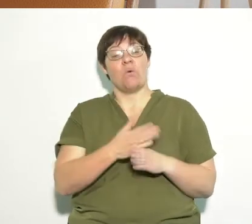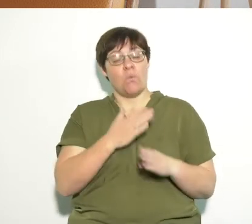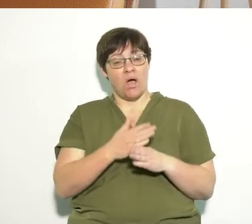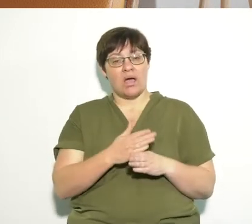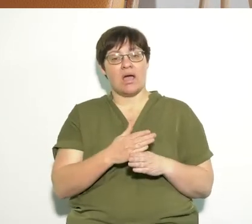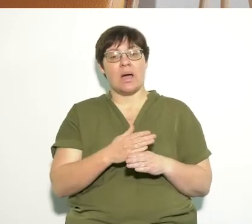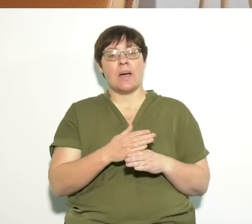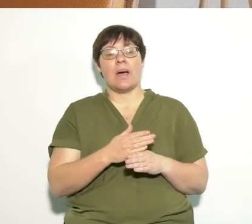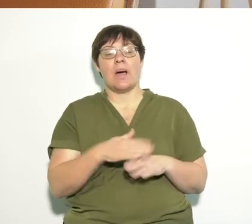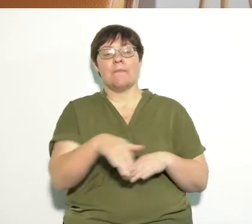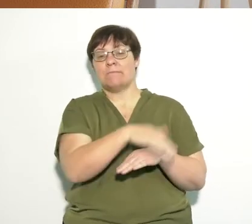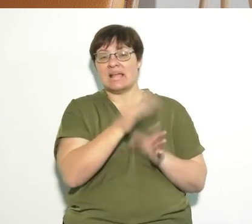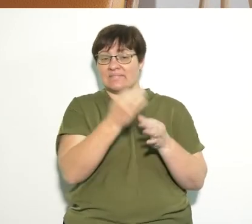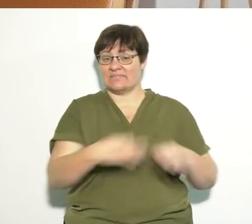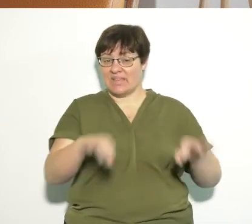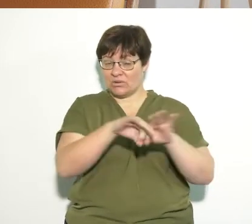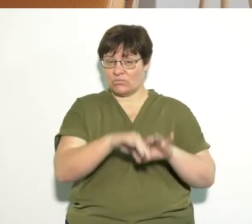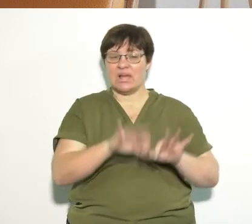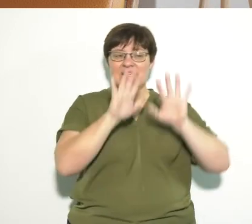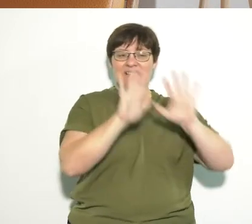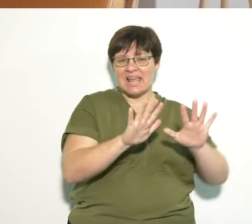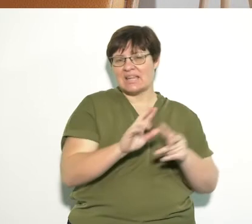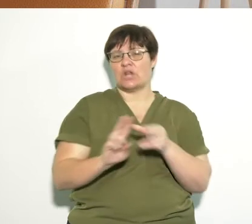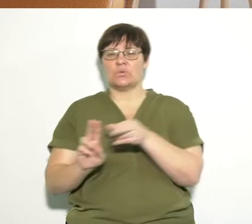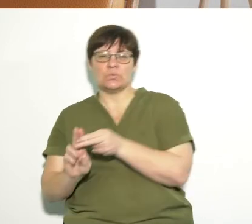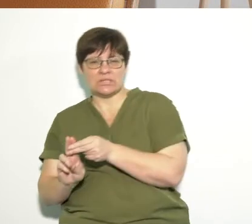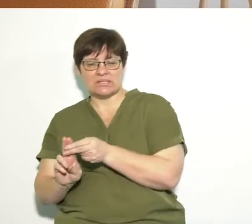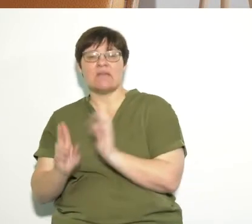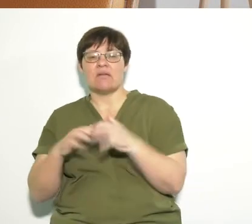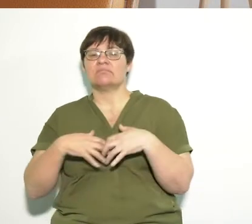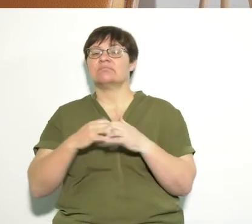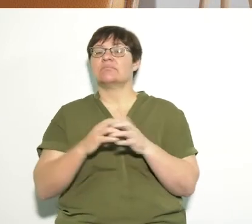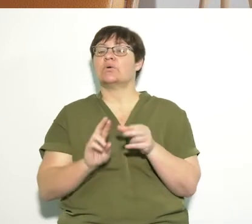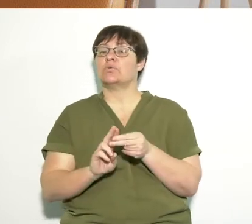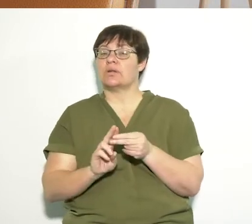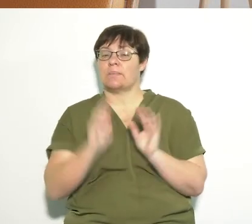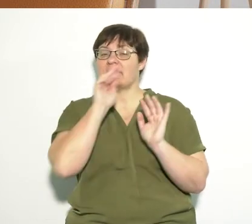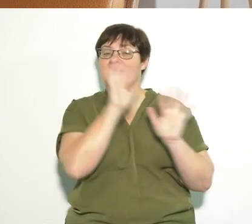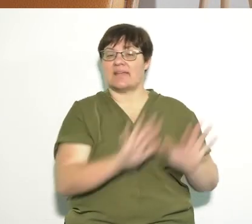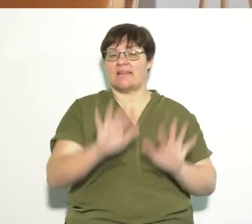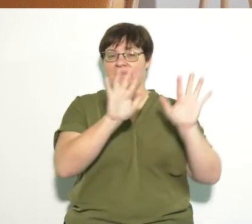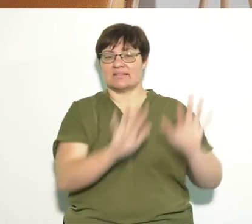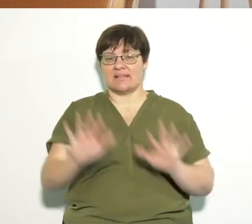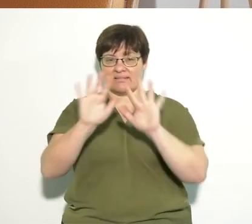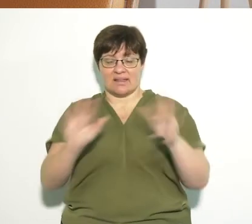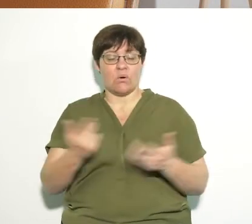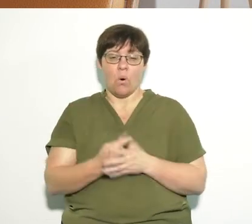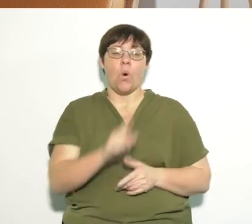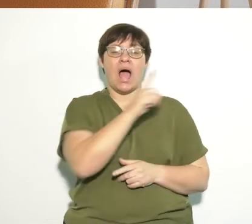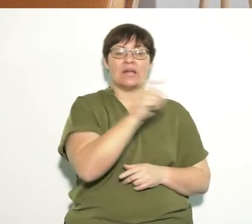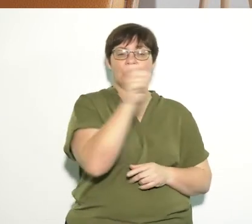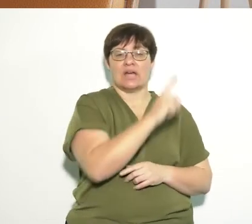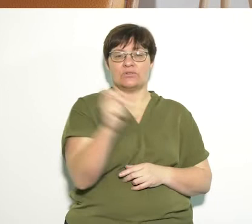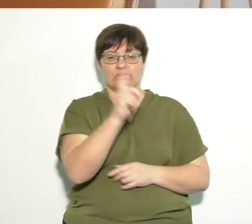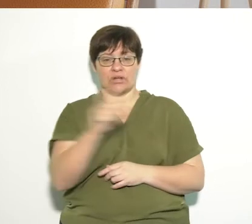with place value, your tens and units, people have designed a unit called the tens, a unit called the hundreds.